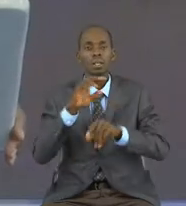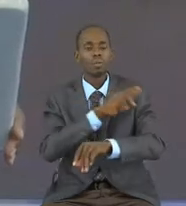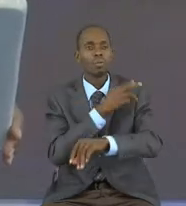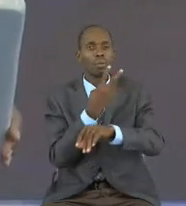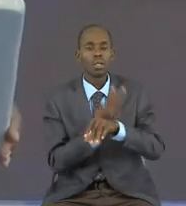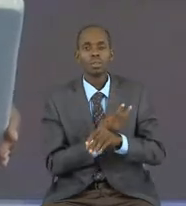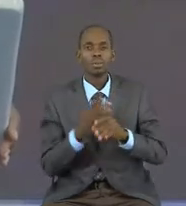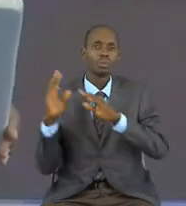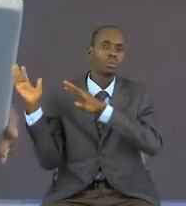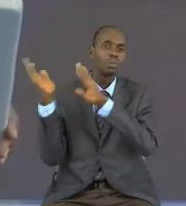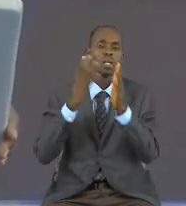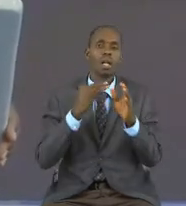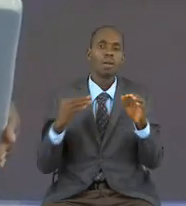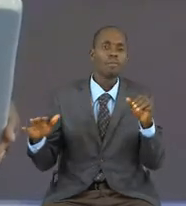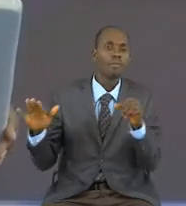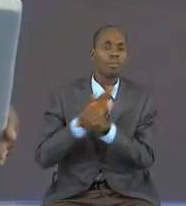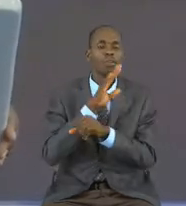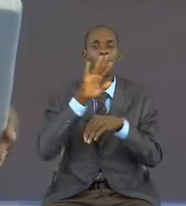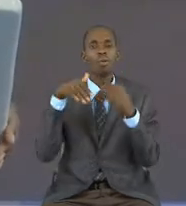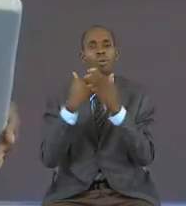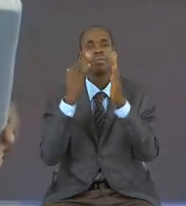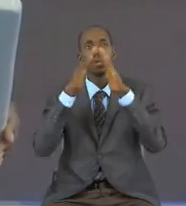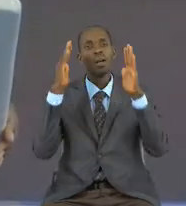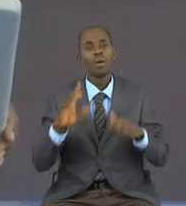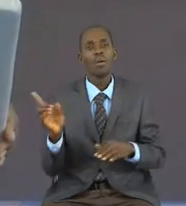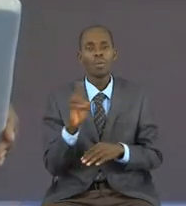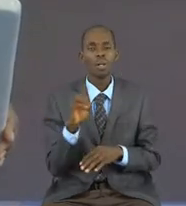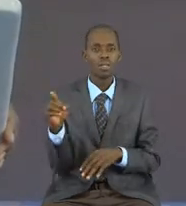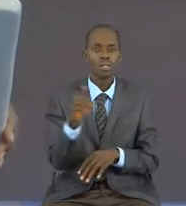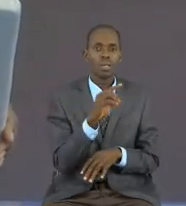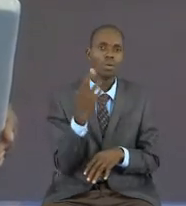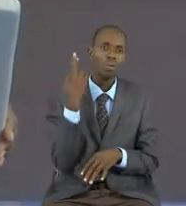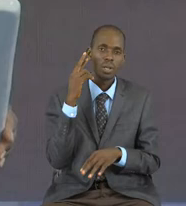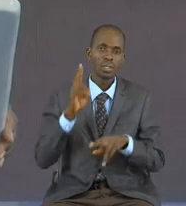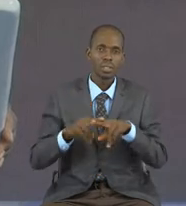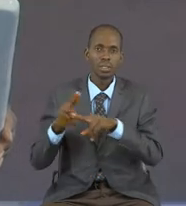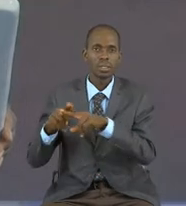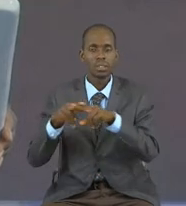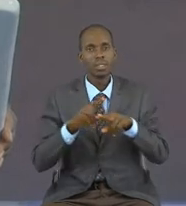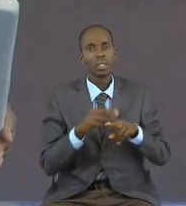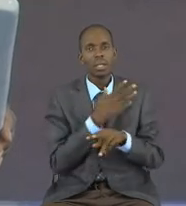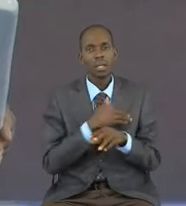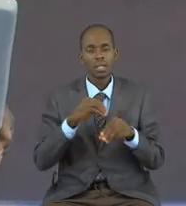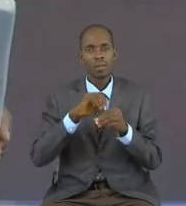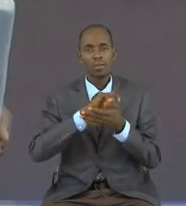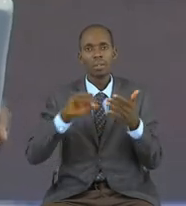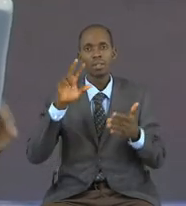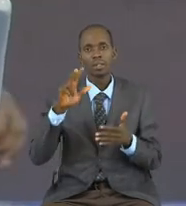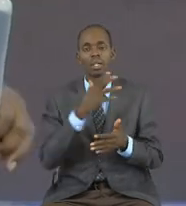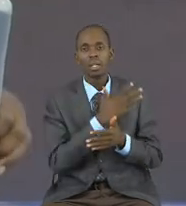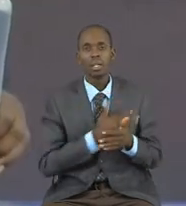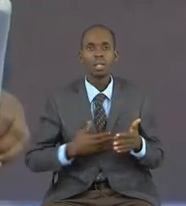the house where they were sitting. And then in verse 3, it says, and there appeared unto them